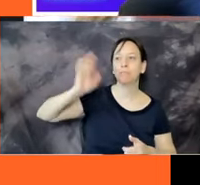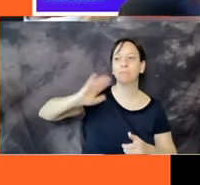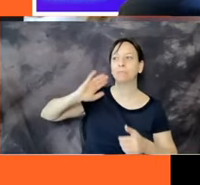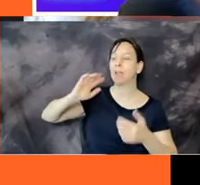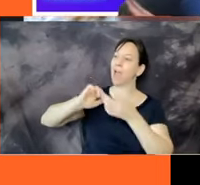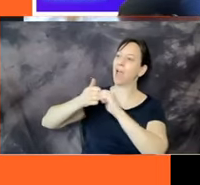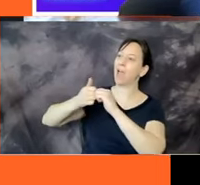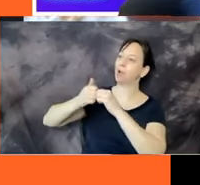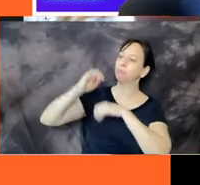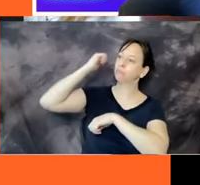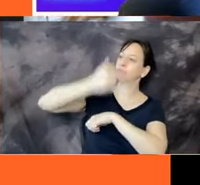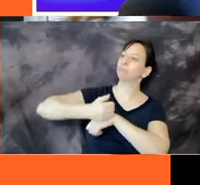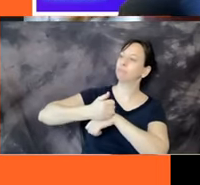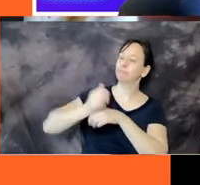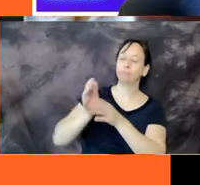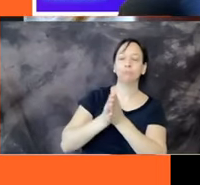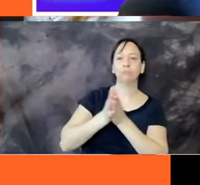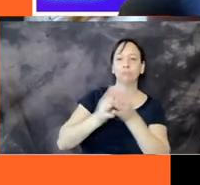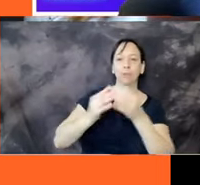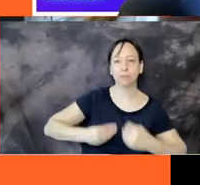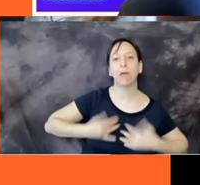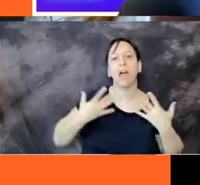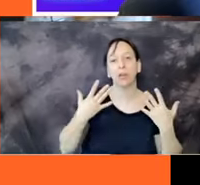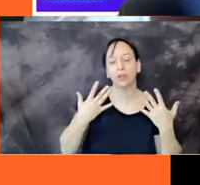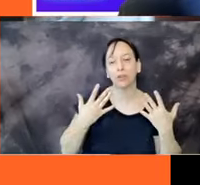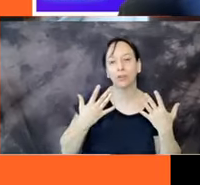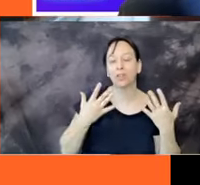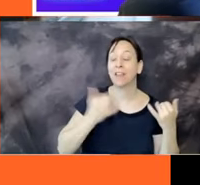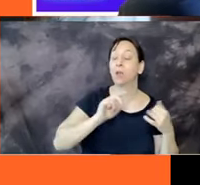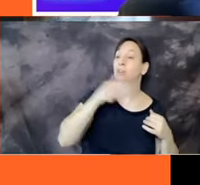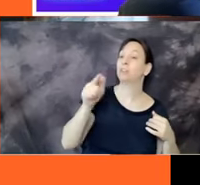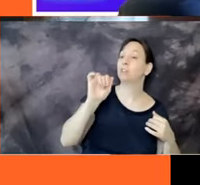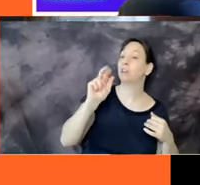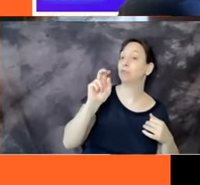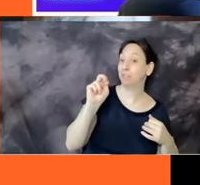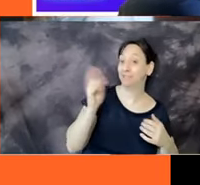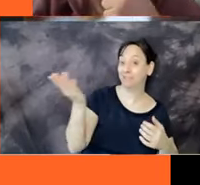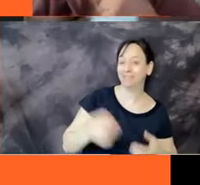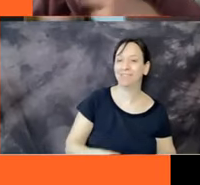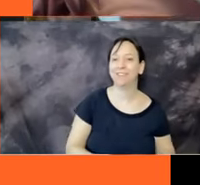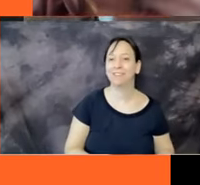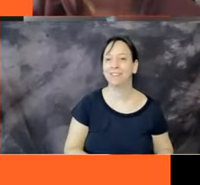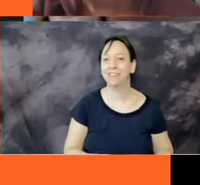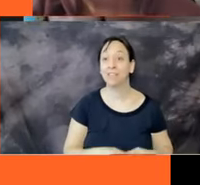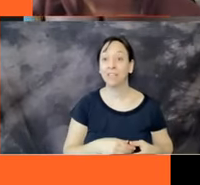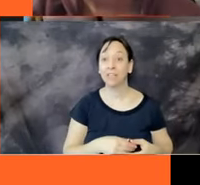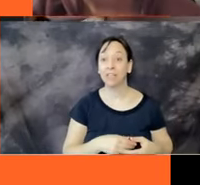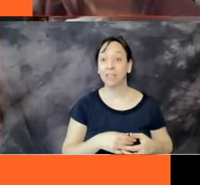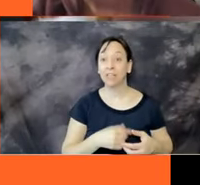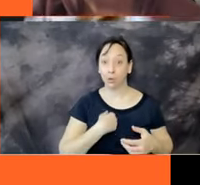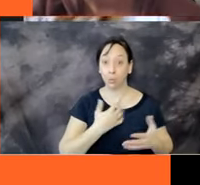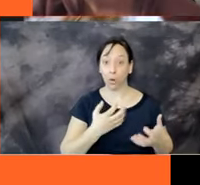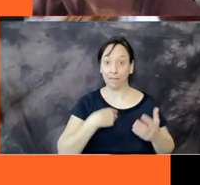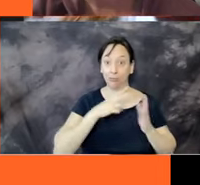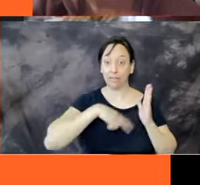first self-advocate presenter, Irene. Take it away. What do you want me to read,